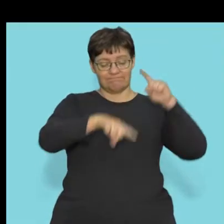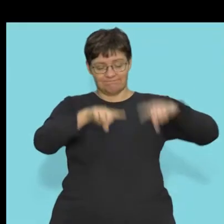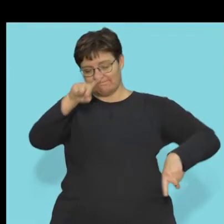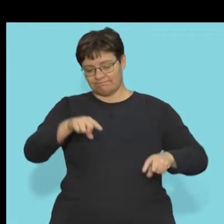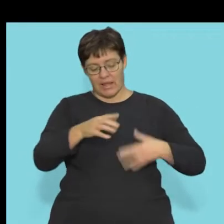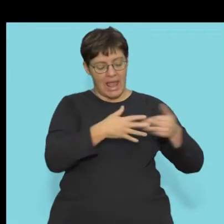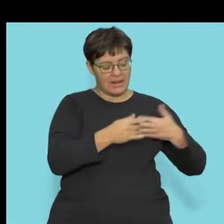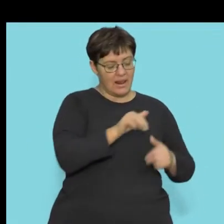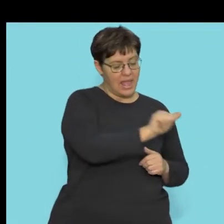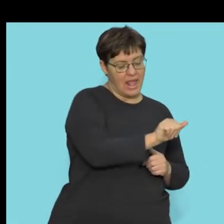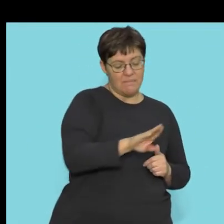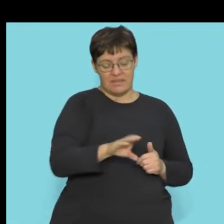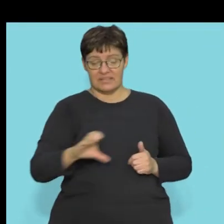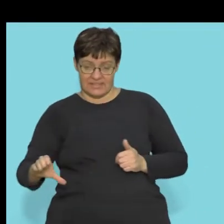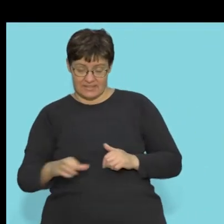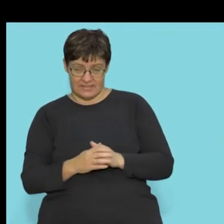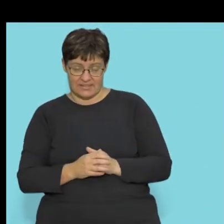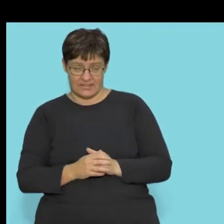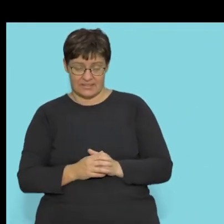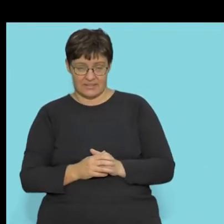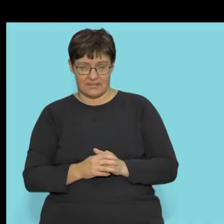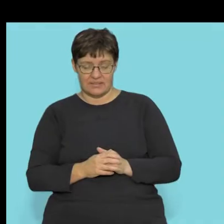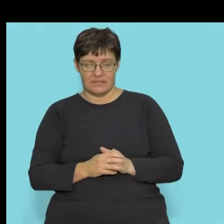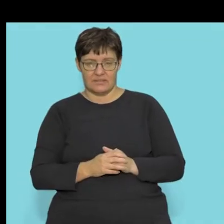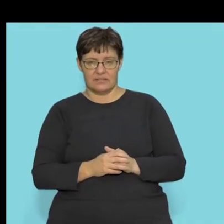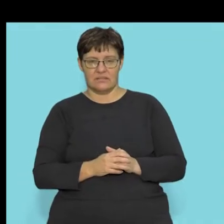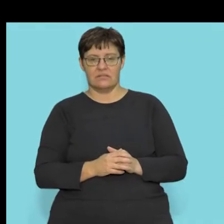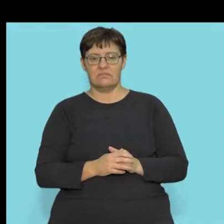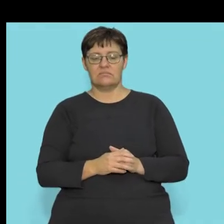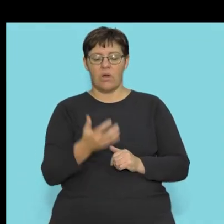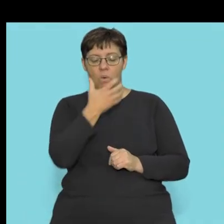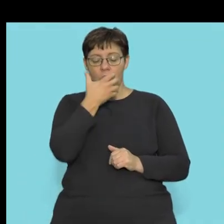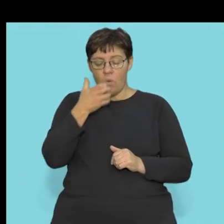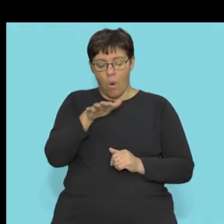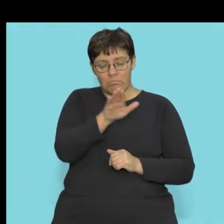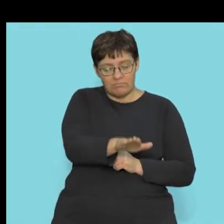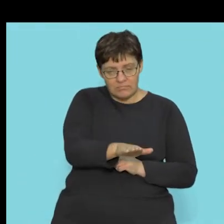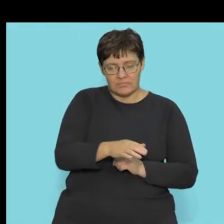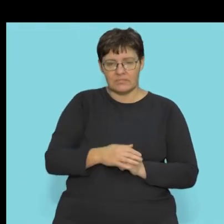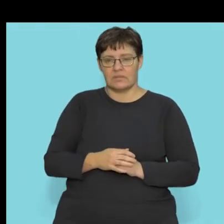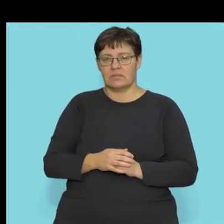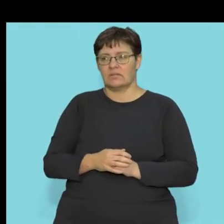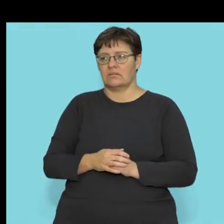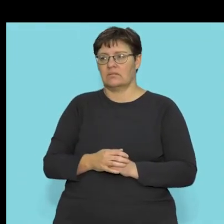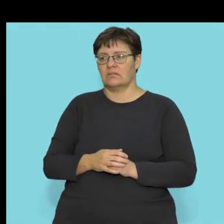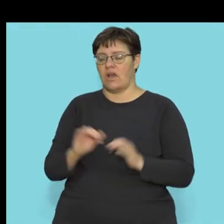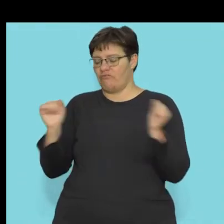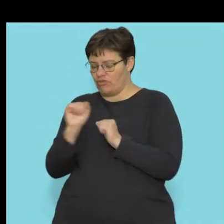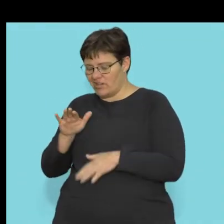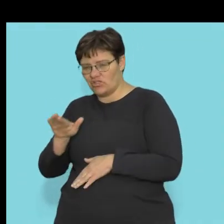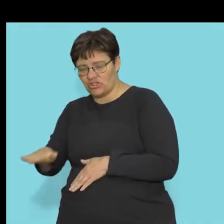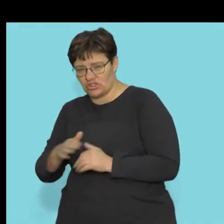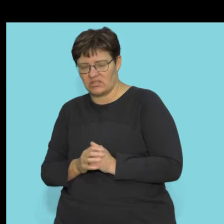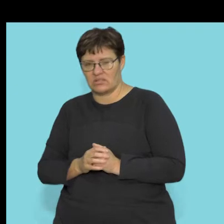different treatments are seen where the individual has kept them in a warm environment, then in a